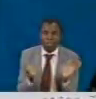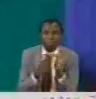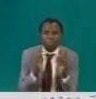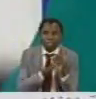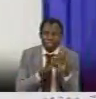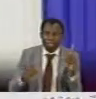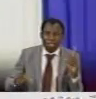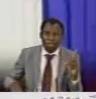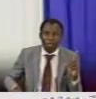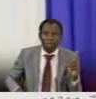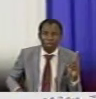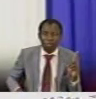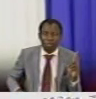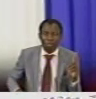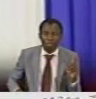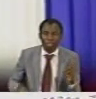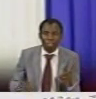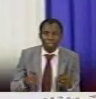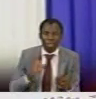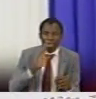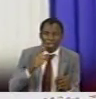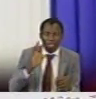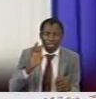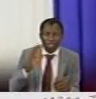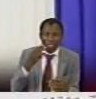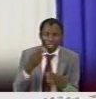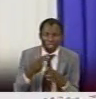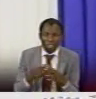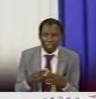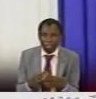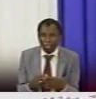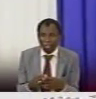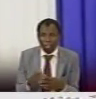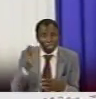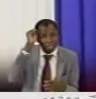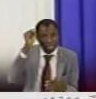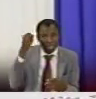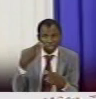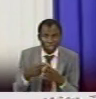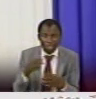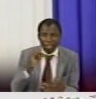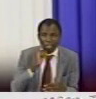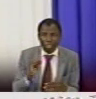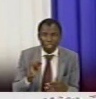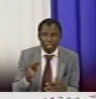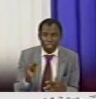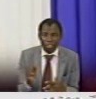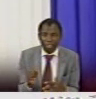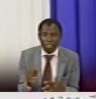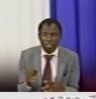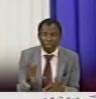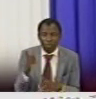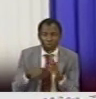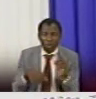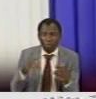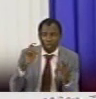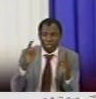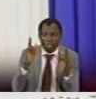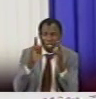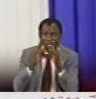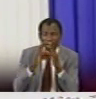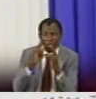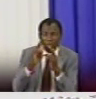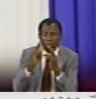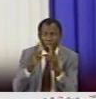Lord. My name is Bro Obasi Otisi. I'm from Campground District, Mile